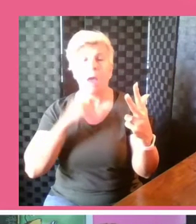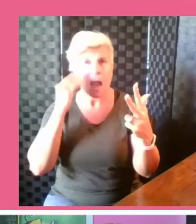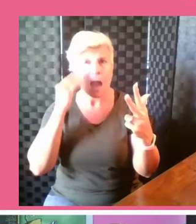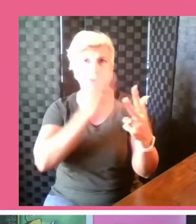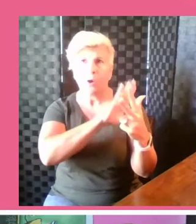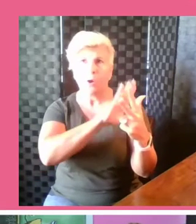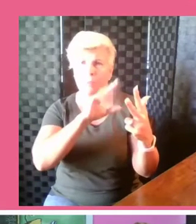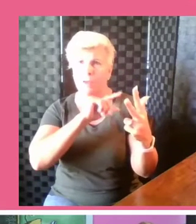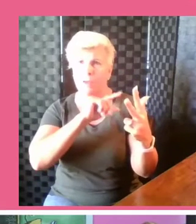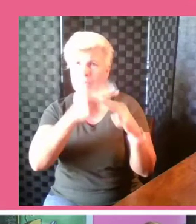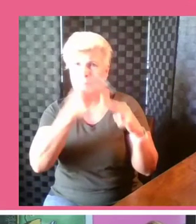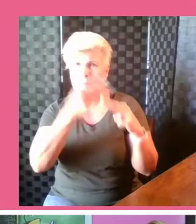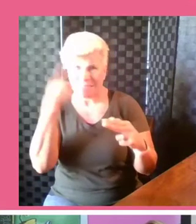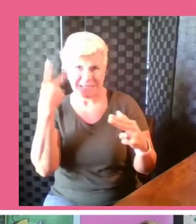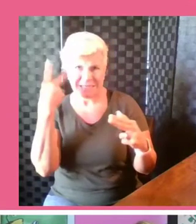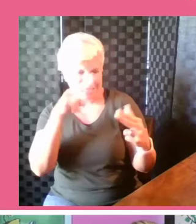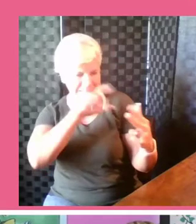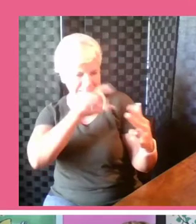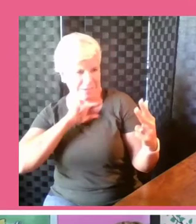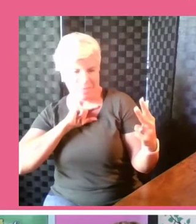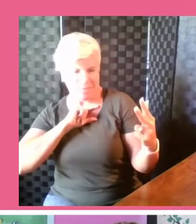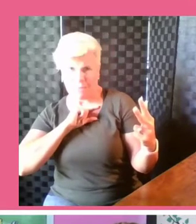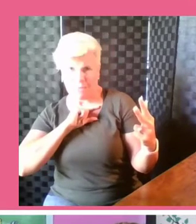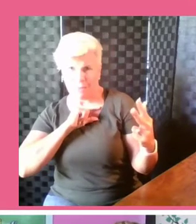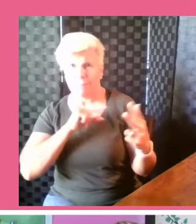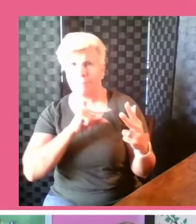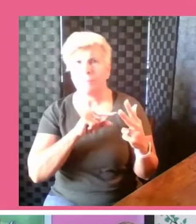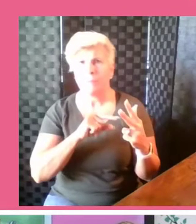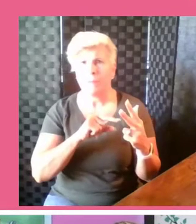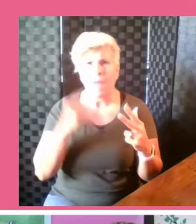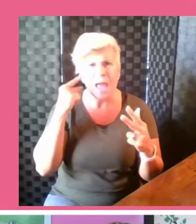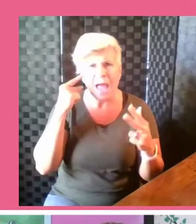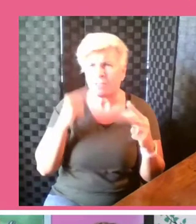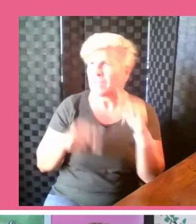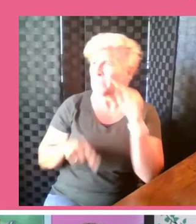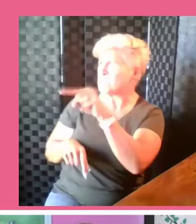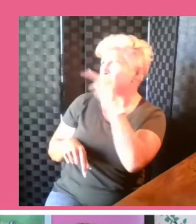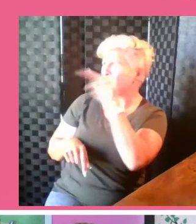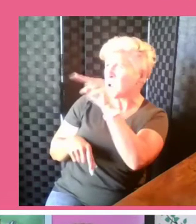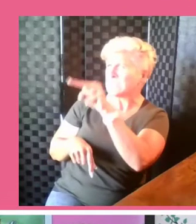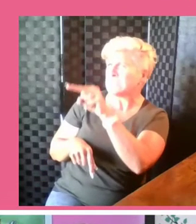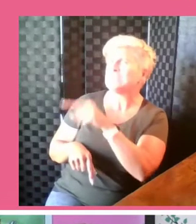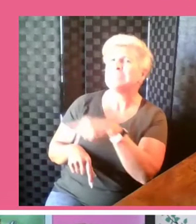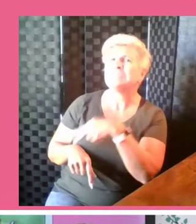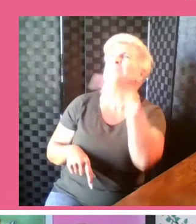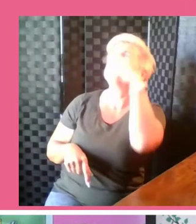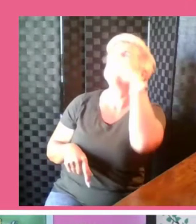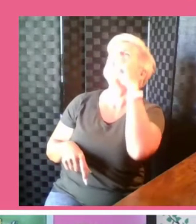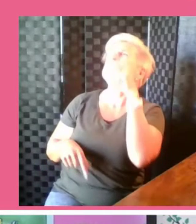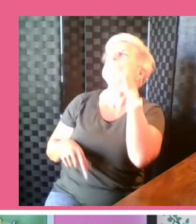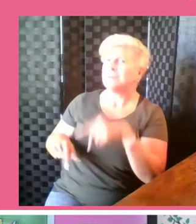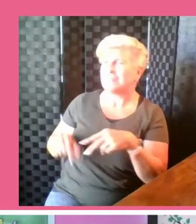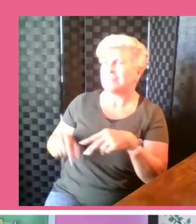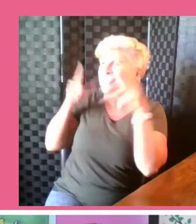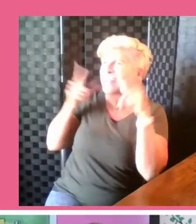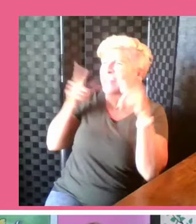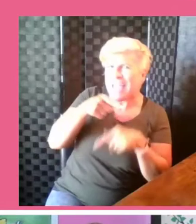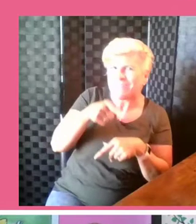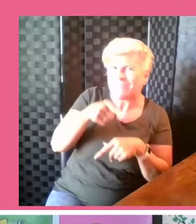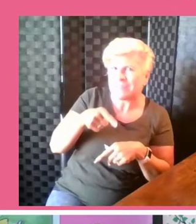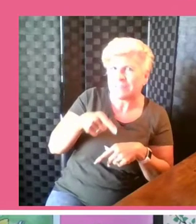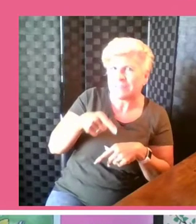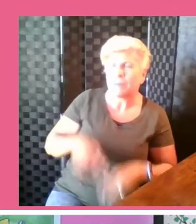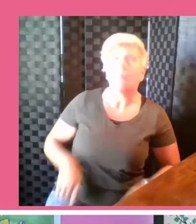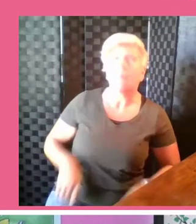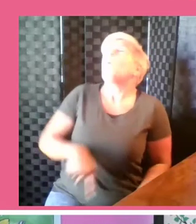their names, and so they look like they're just like pointing. They kind of look like she's laughing. This one looks